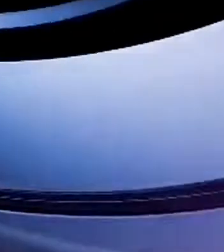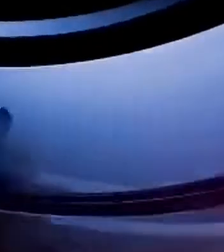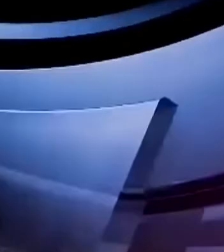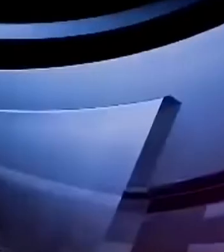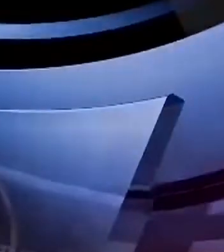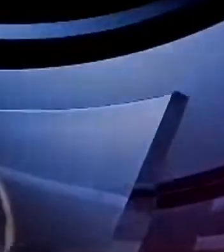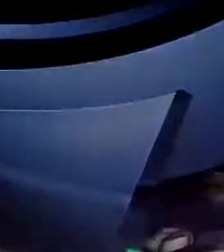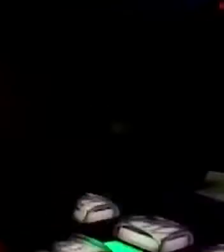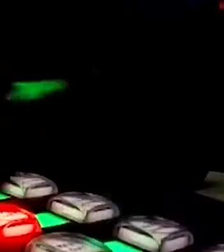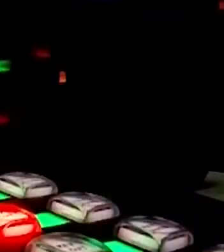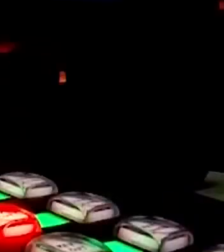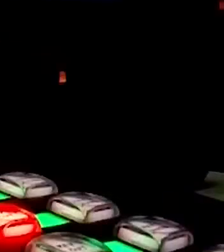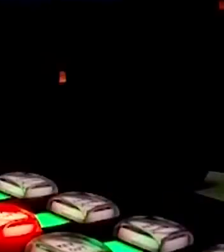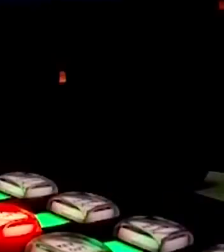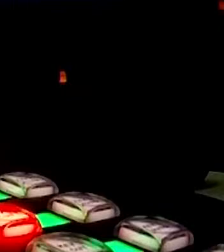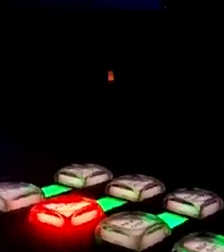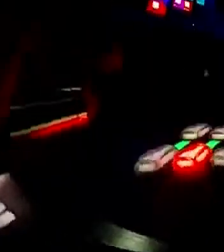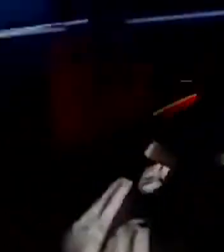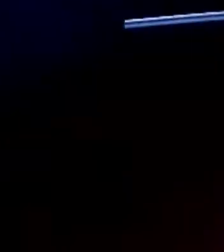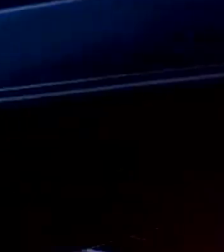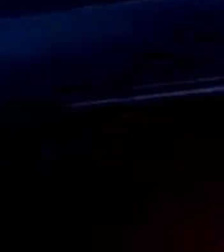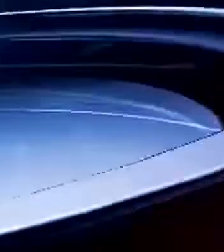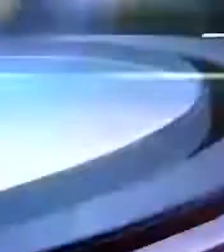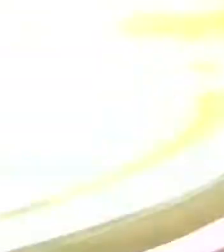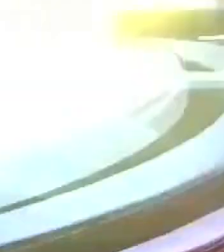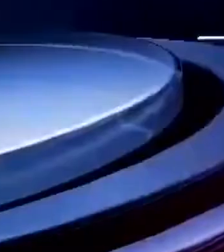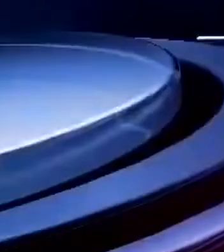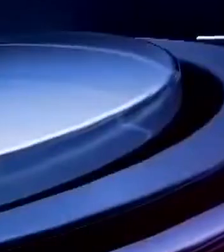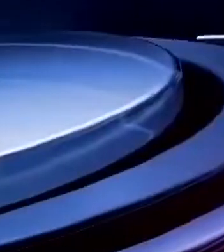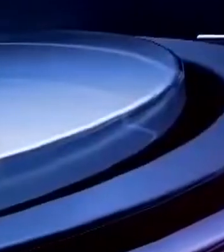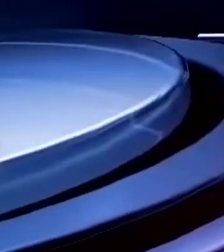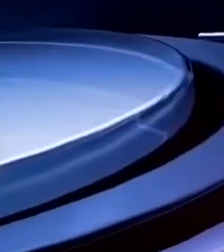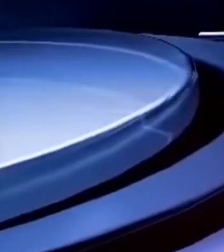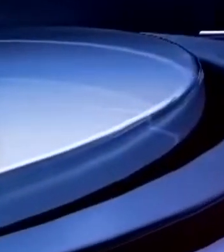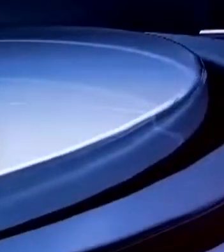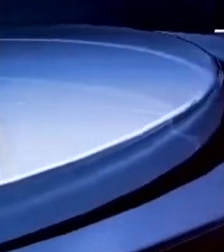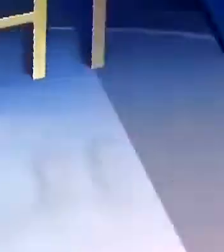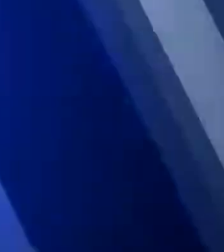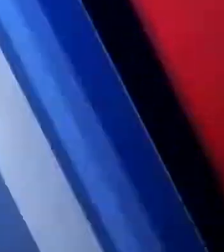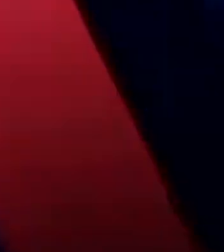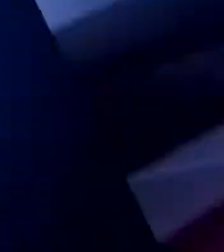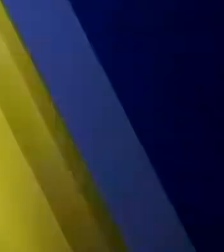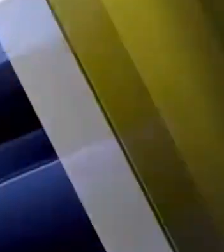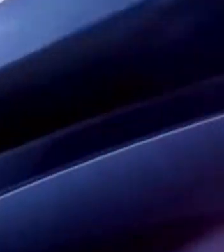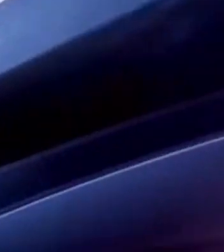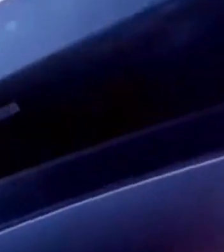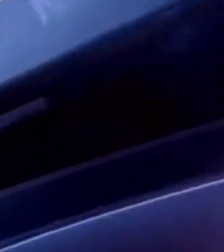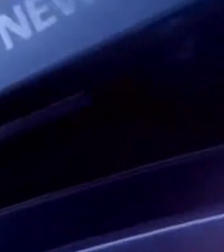Broadcasting from our studios in the Pine St. Michael, this is CBC Newsnight, starting now.